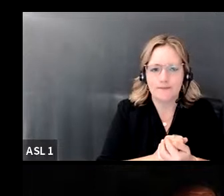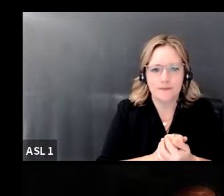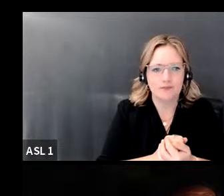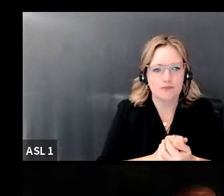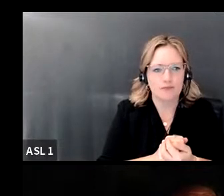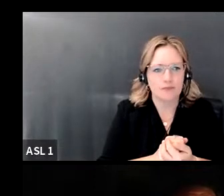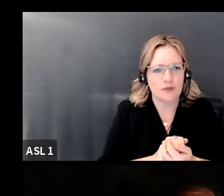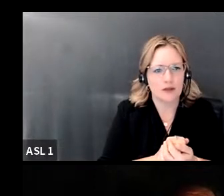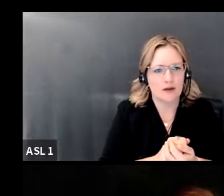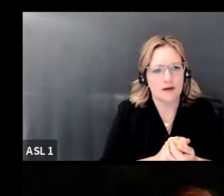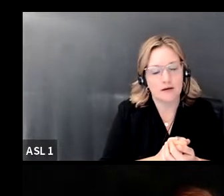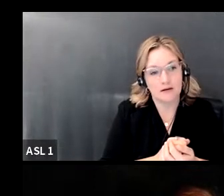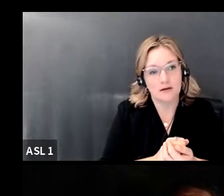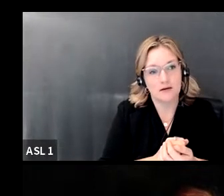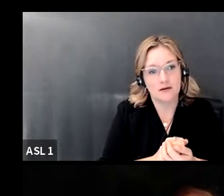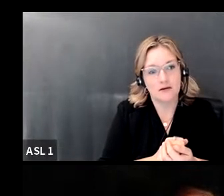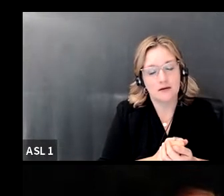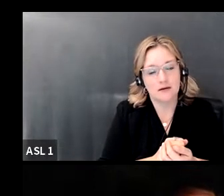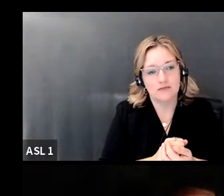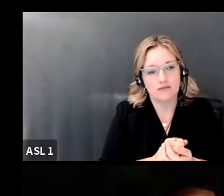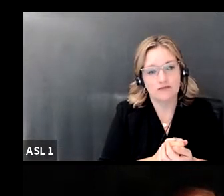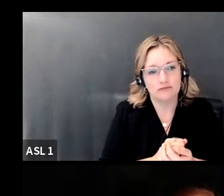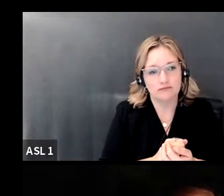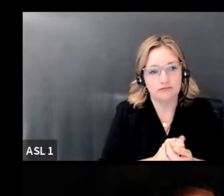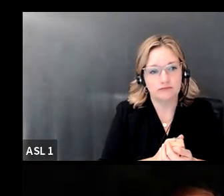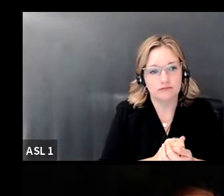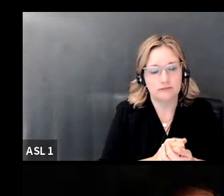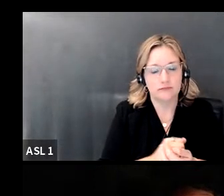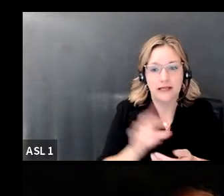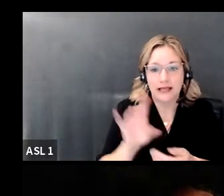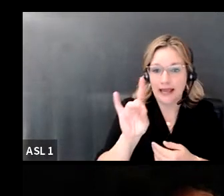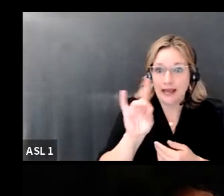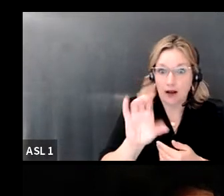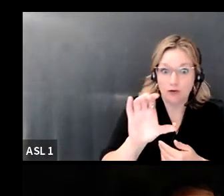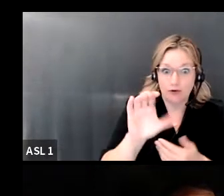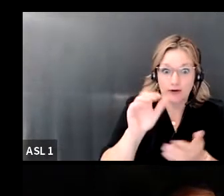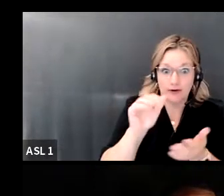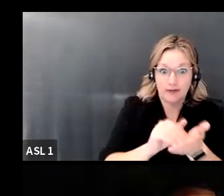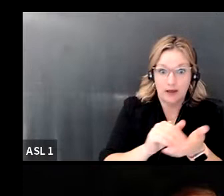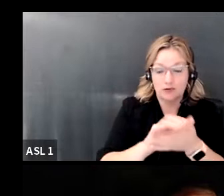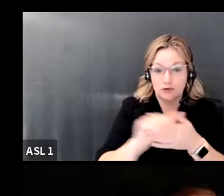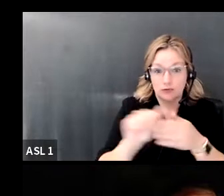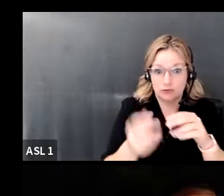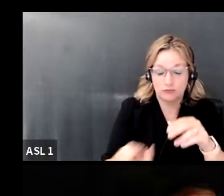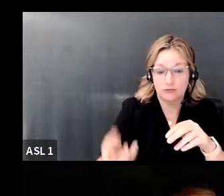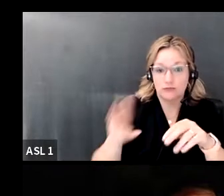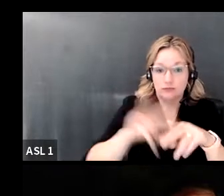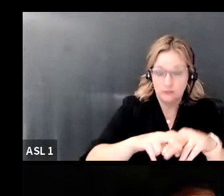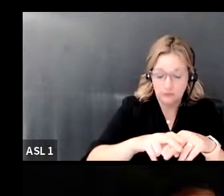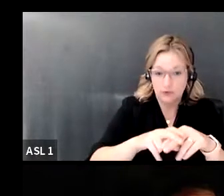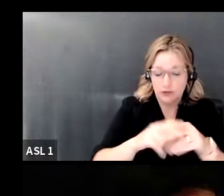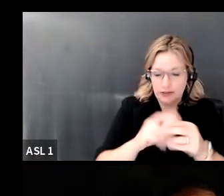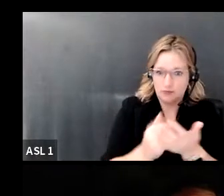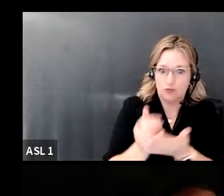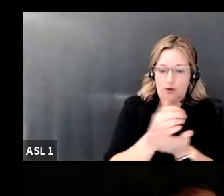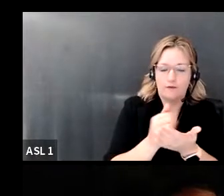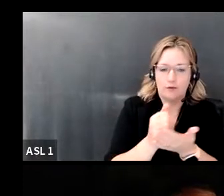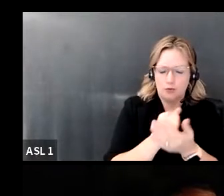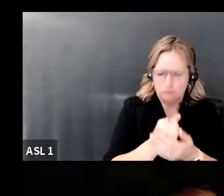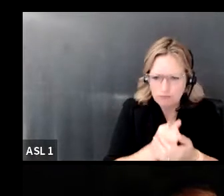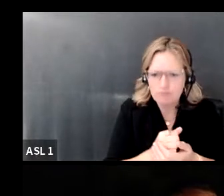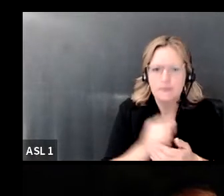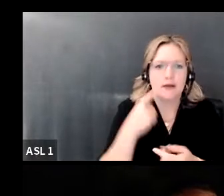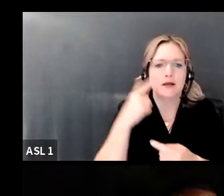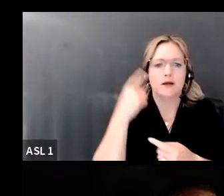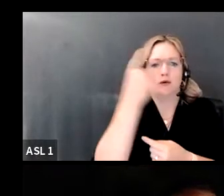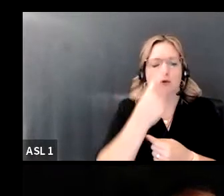a a i guess a uh 800 000 increase and uh it was noted uh that uh the